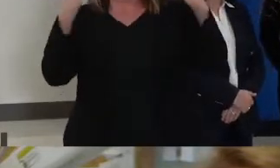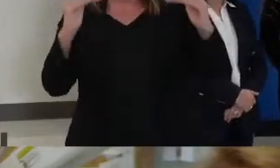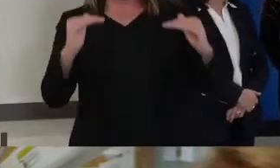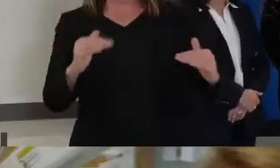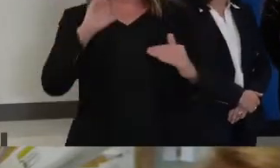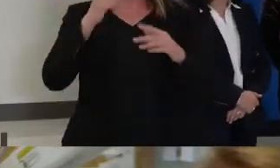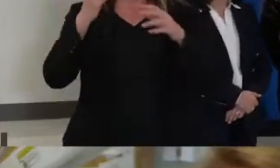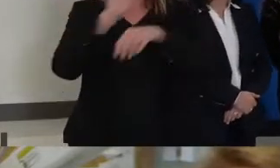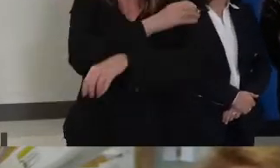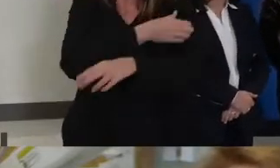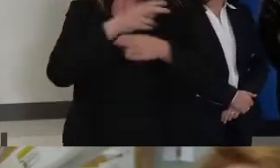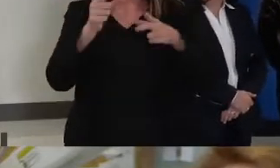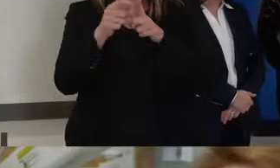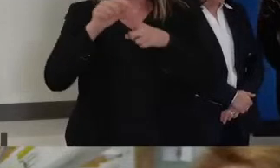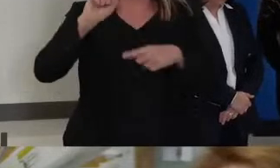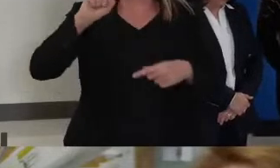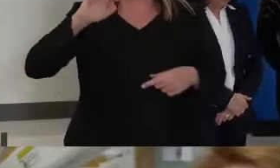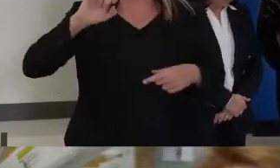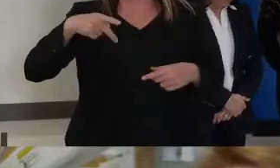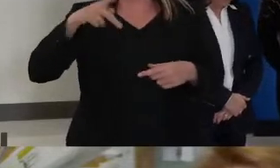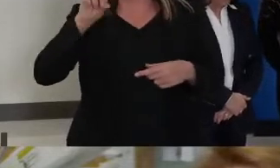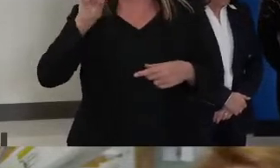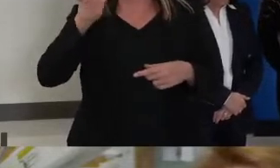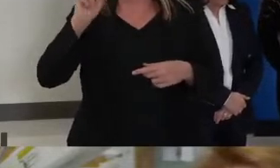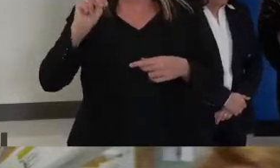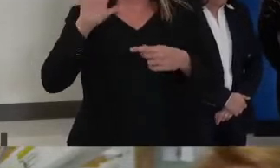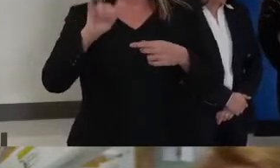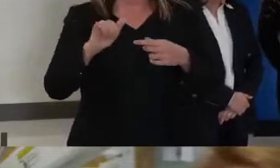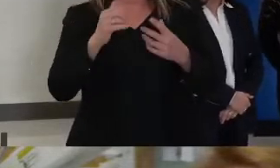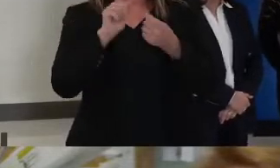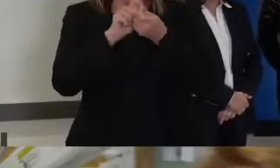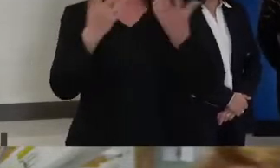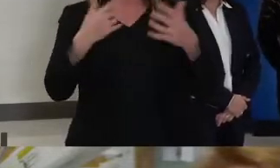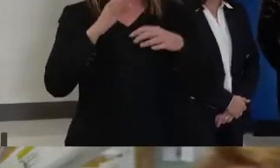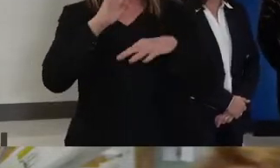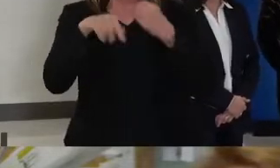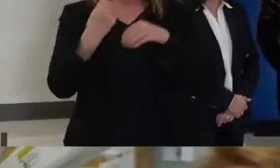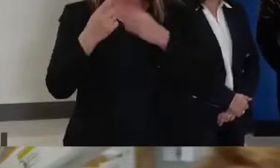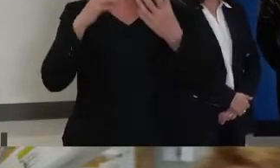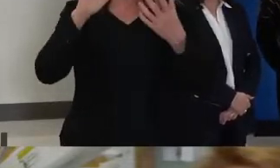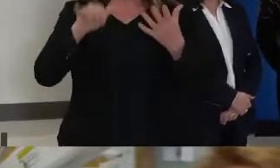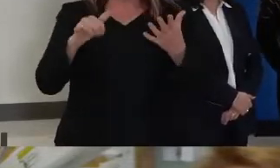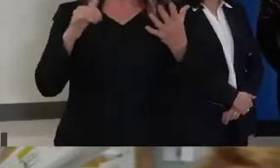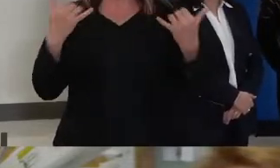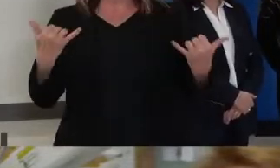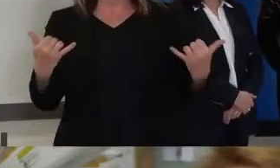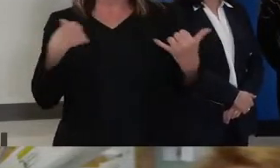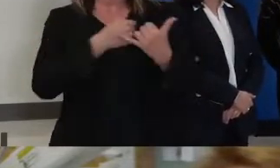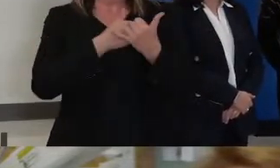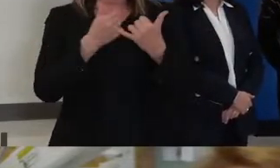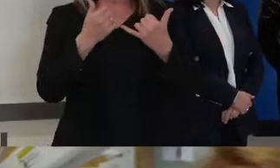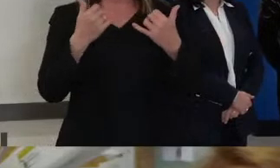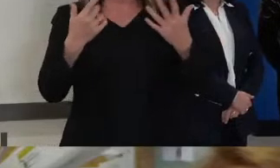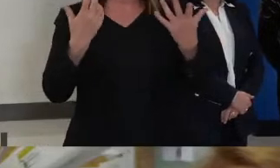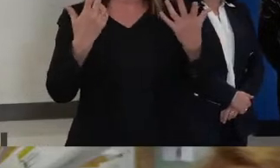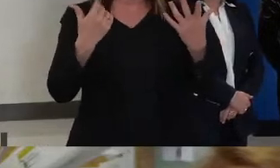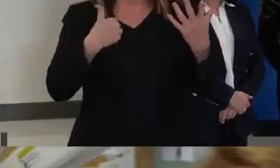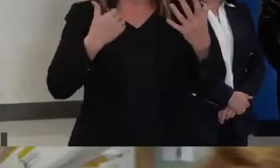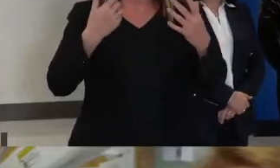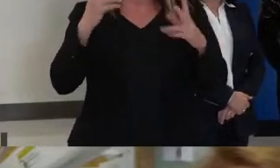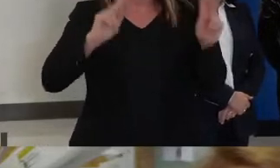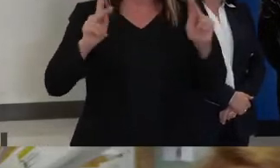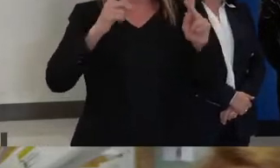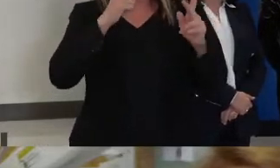term of step down, but that's exactly what we're talking about. Today we met individuals who are, for all